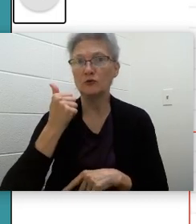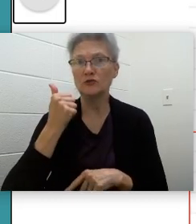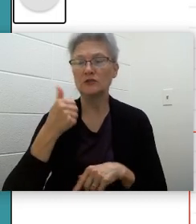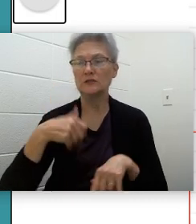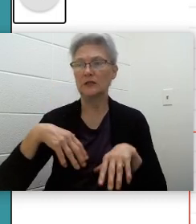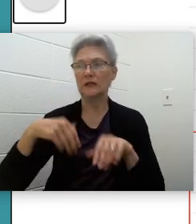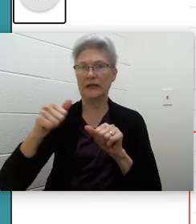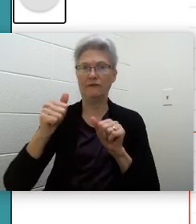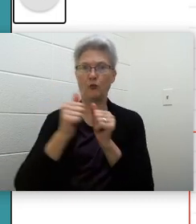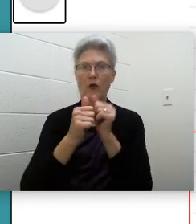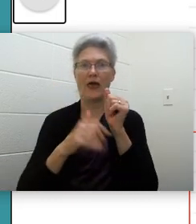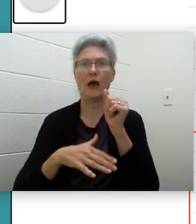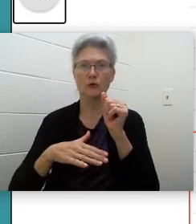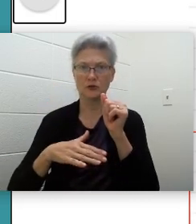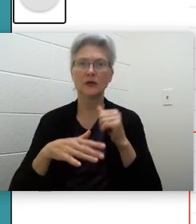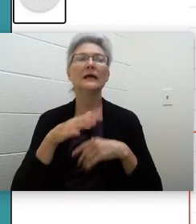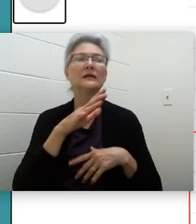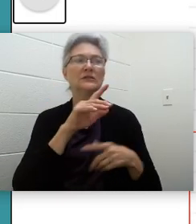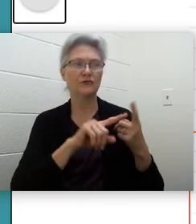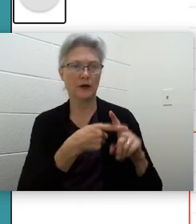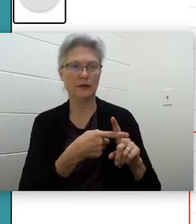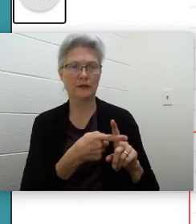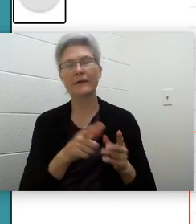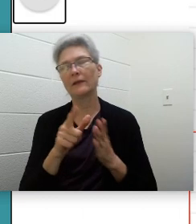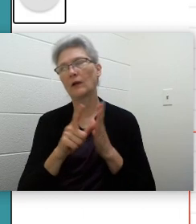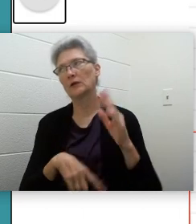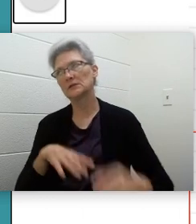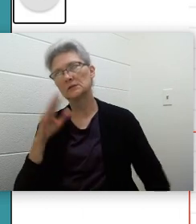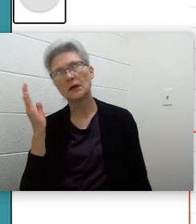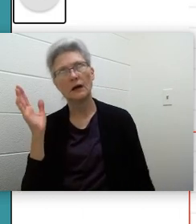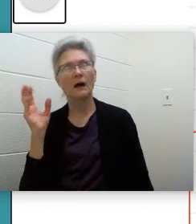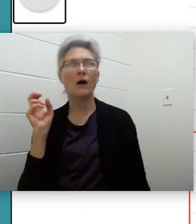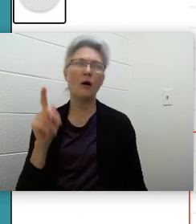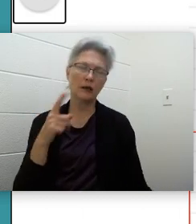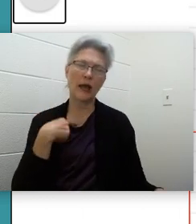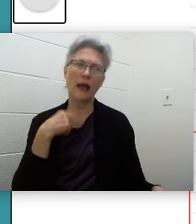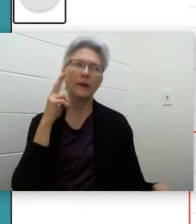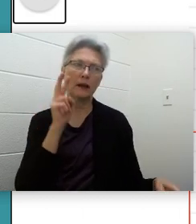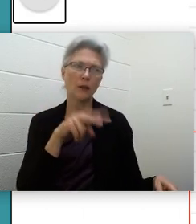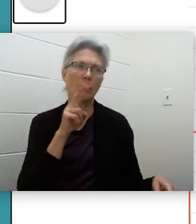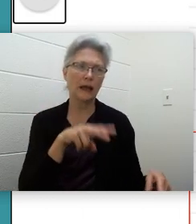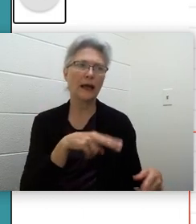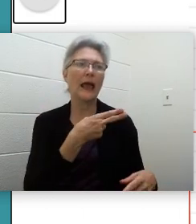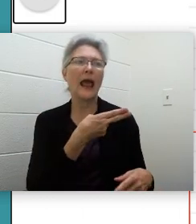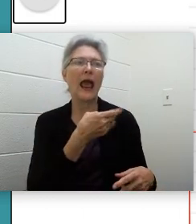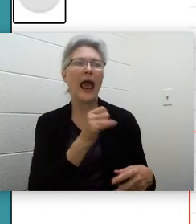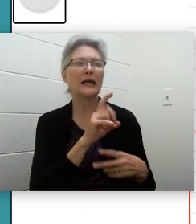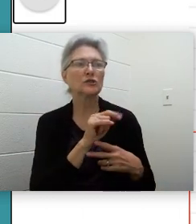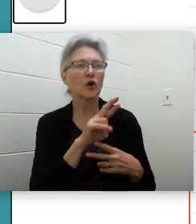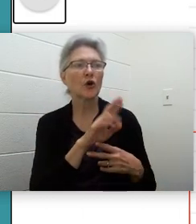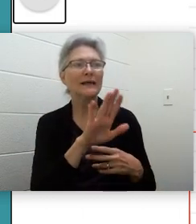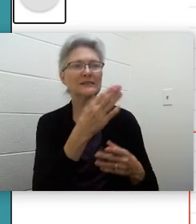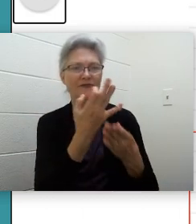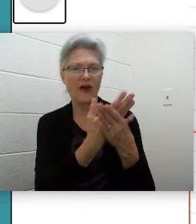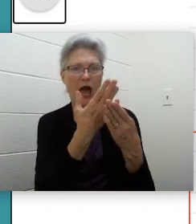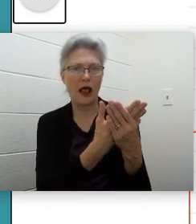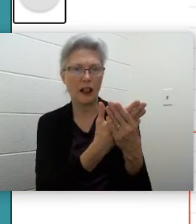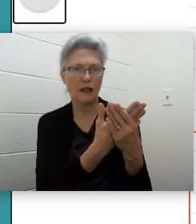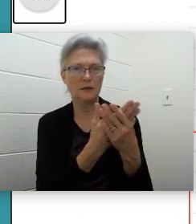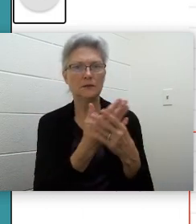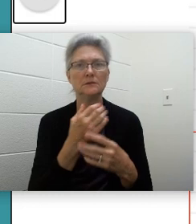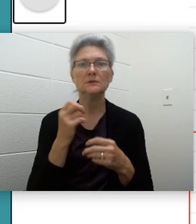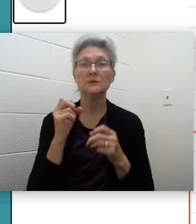when the lawyer says, can I have a look at Hector's file? This is the lawyer kind of giving in and saying, okay,